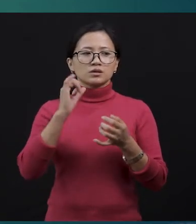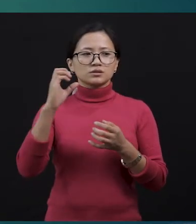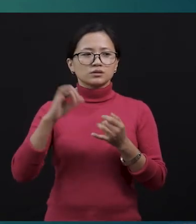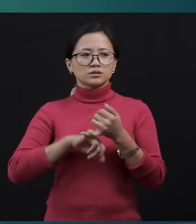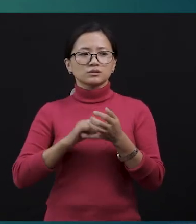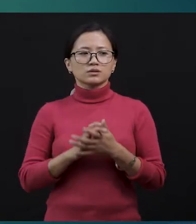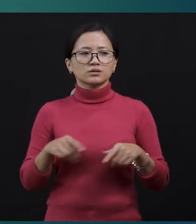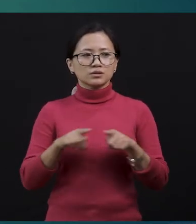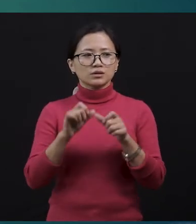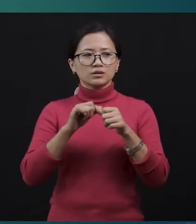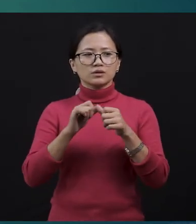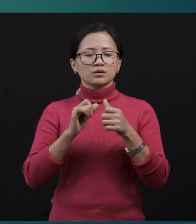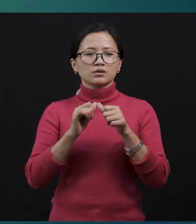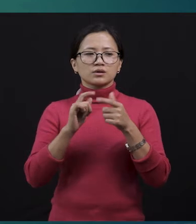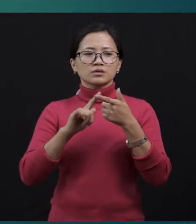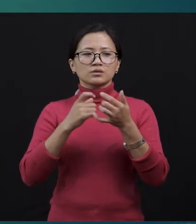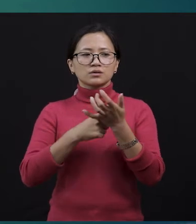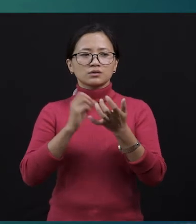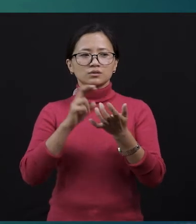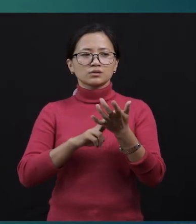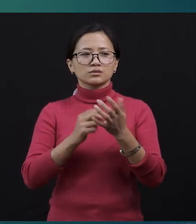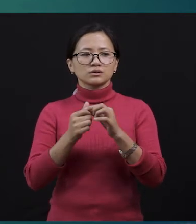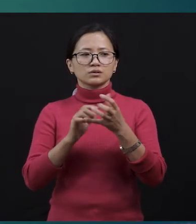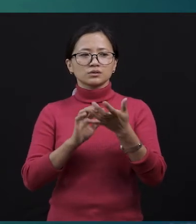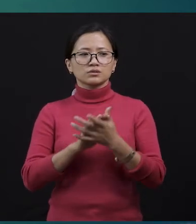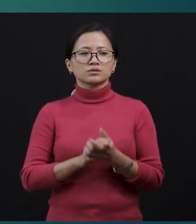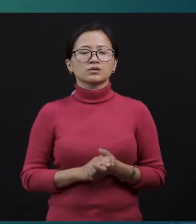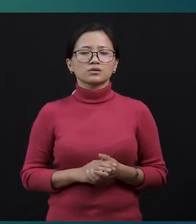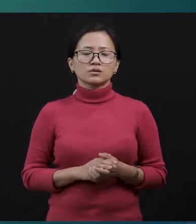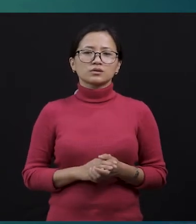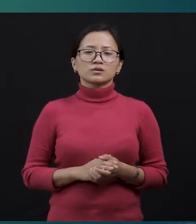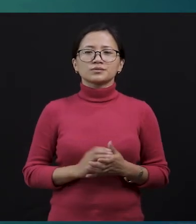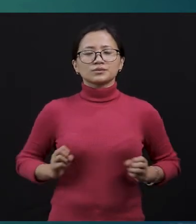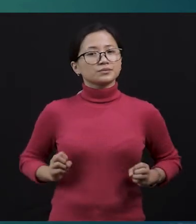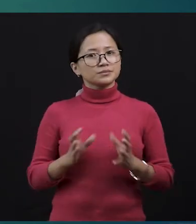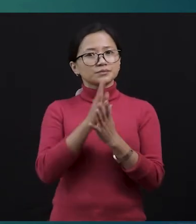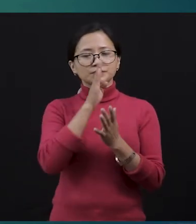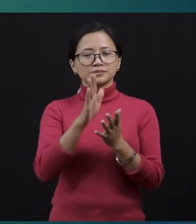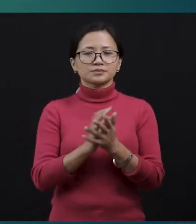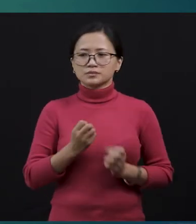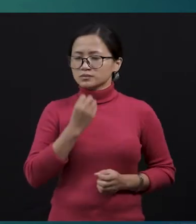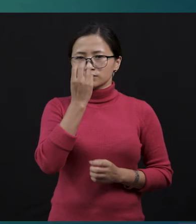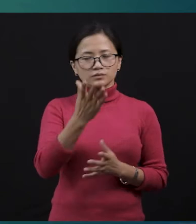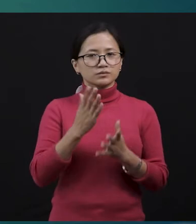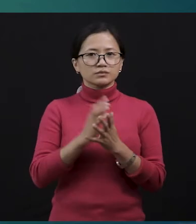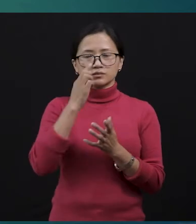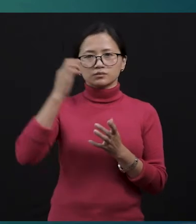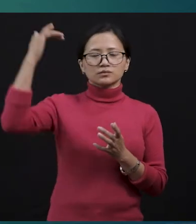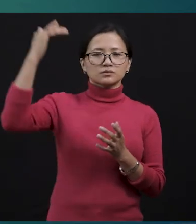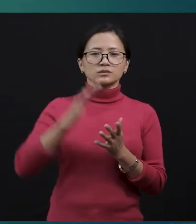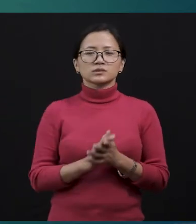detail. But he writes about Kalpana Chawla. To become an astronaut, it is not easy, but she had